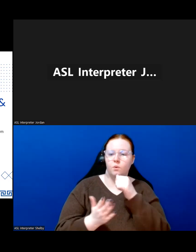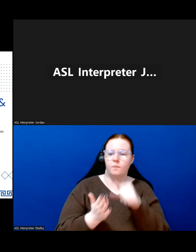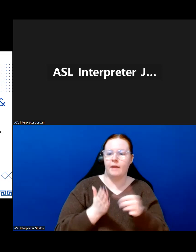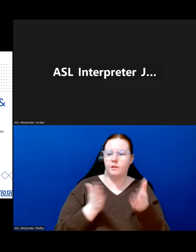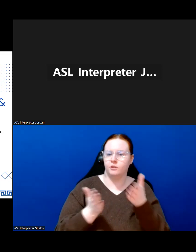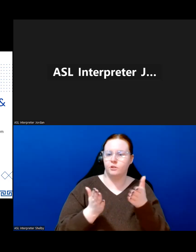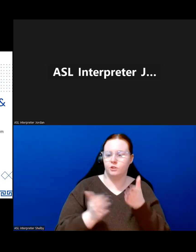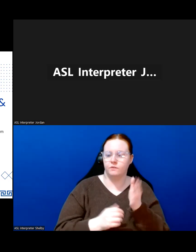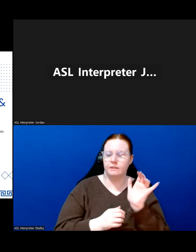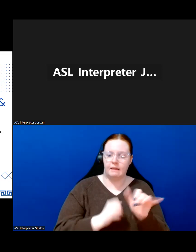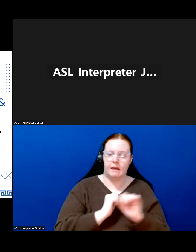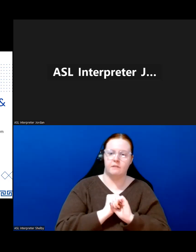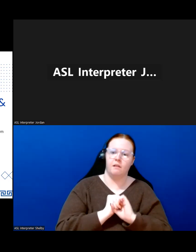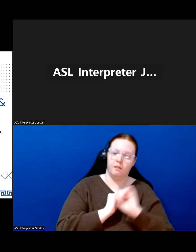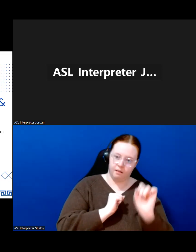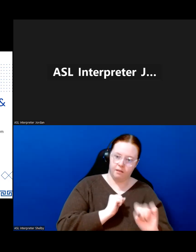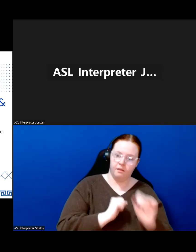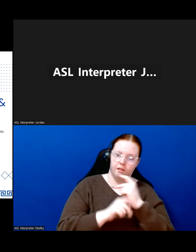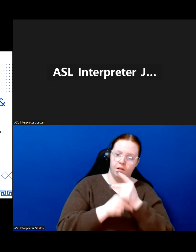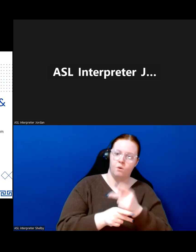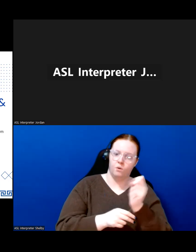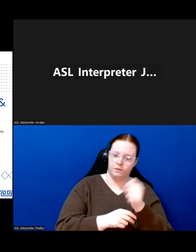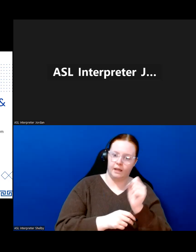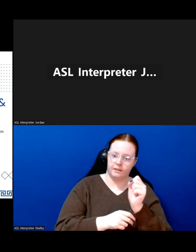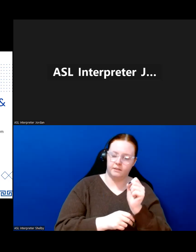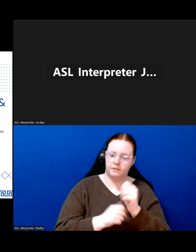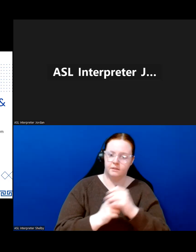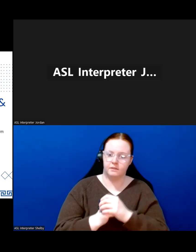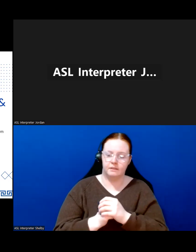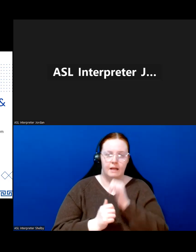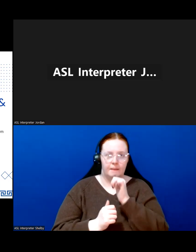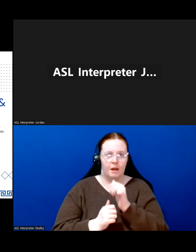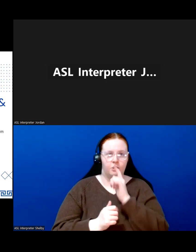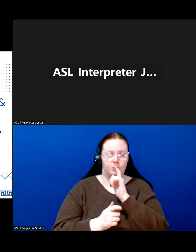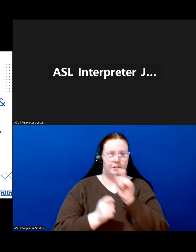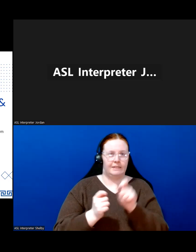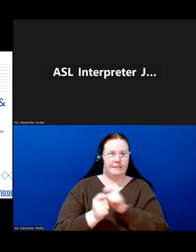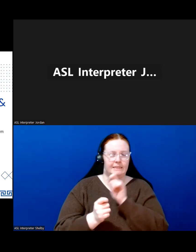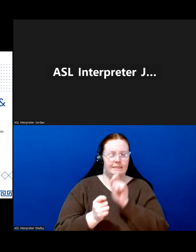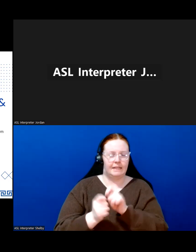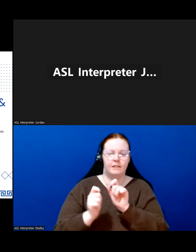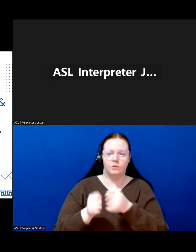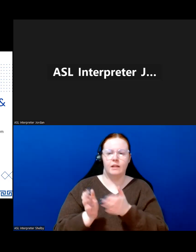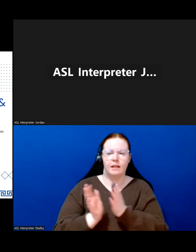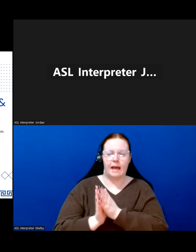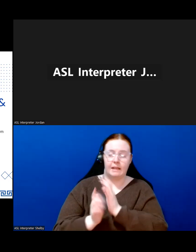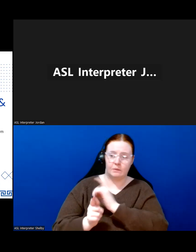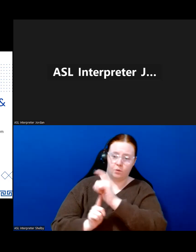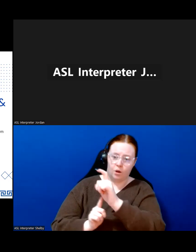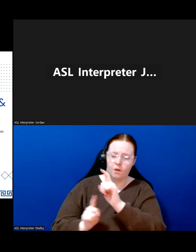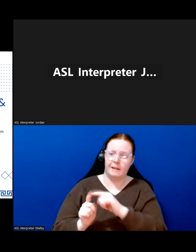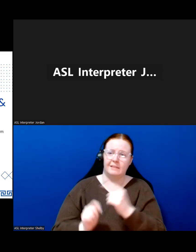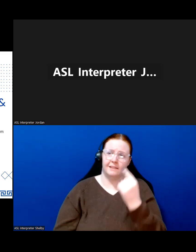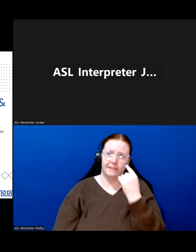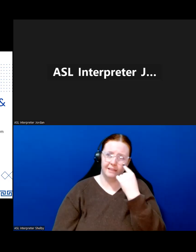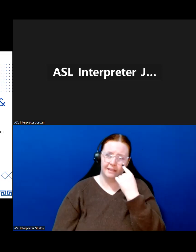is a bit of a longer loan period. Um, don't quote me on this. Like you can ask them this too, like when like you call, but I believe